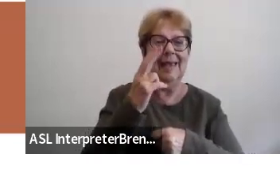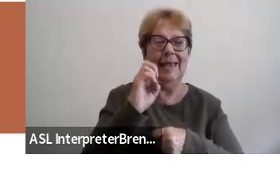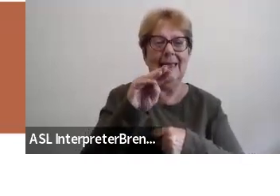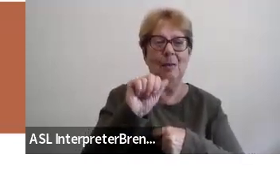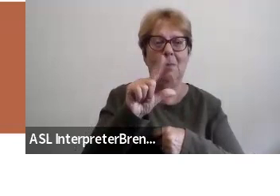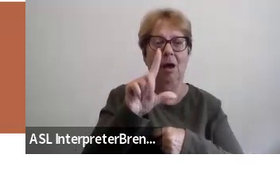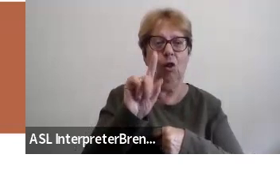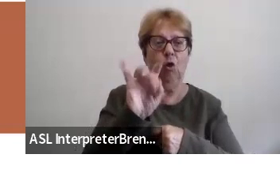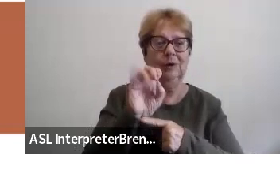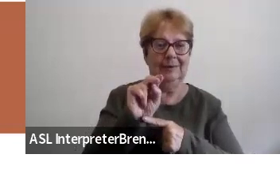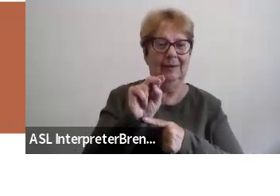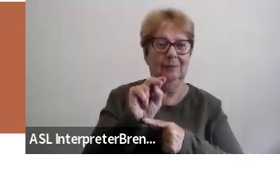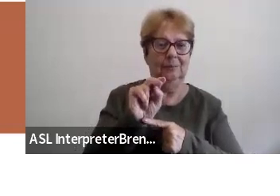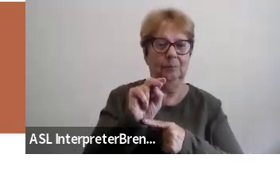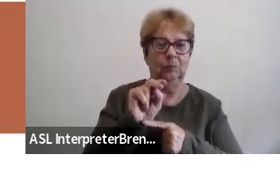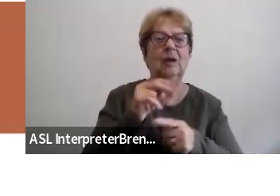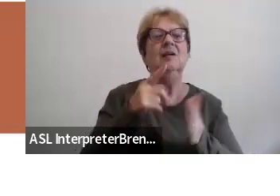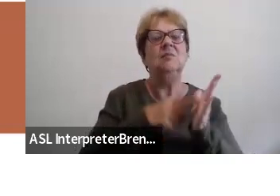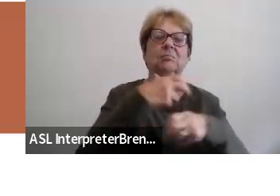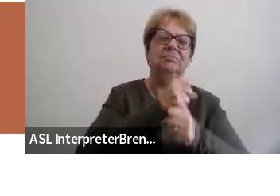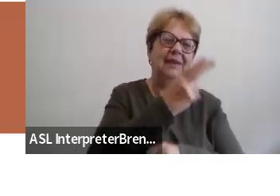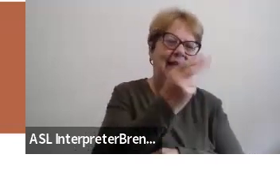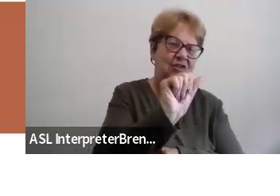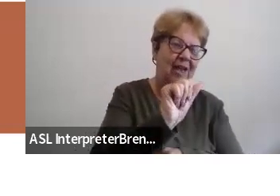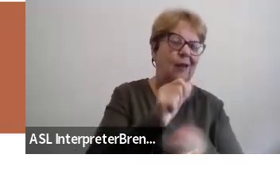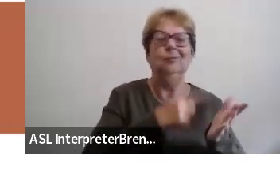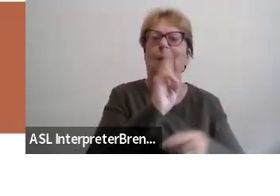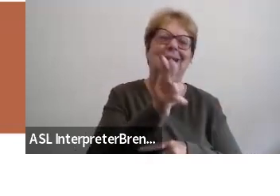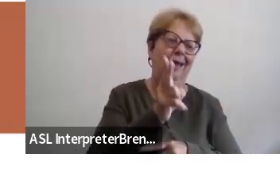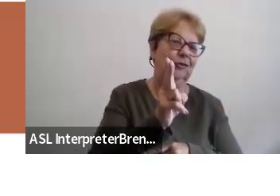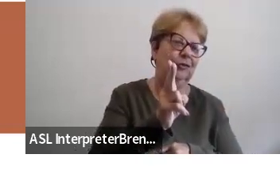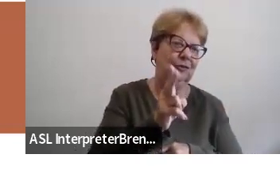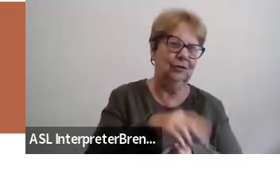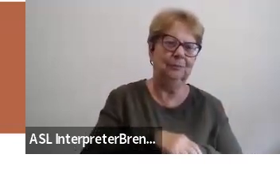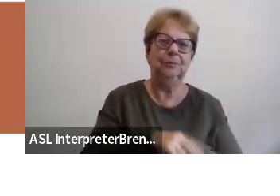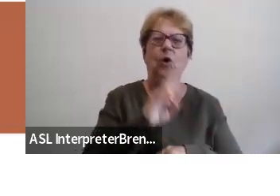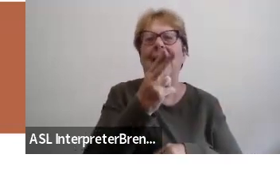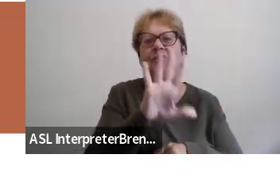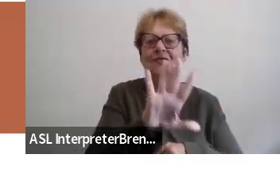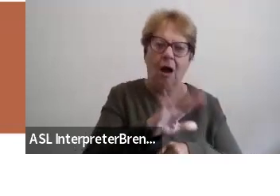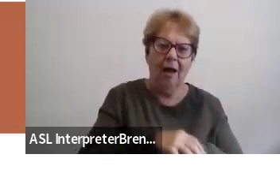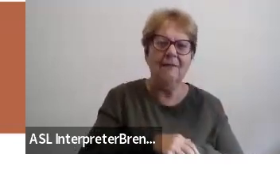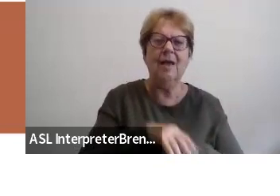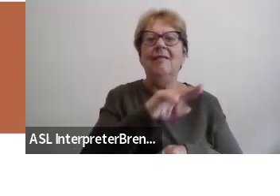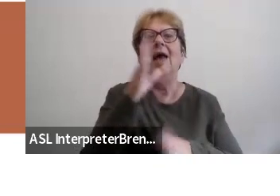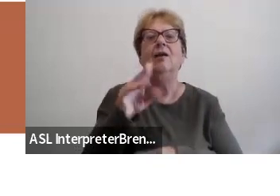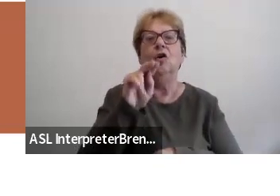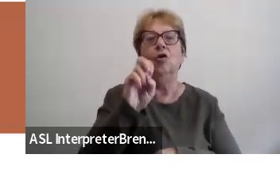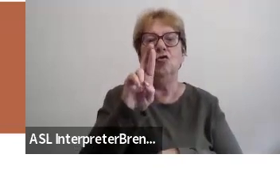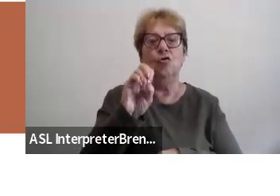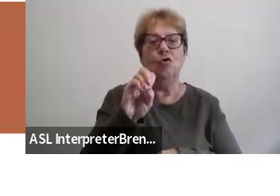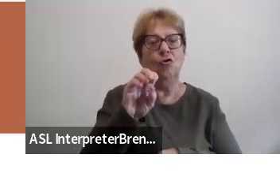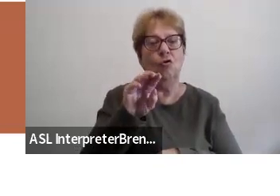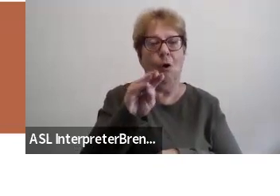hemagglutinin, sometimes abbreviated HA, sometimes just H as in H5, and a neuraminidase, again,